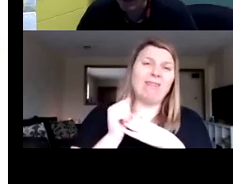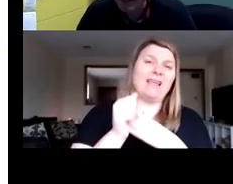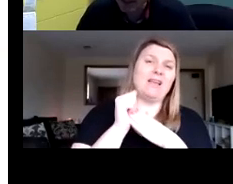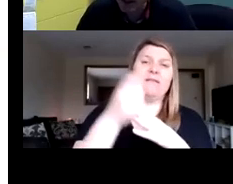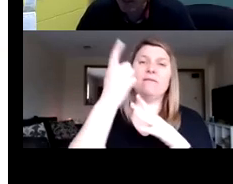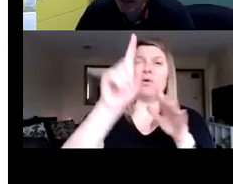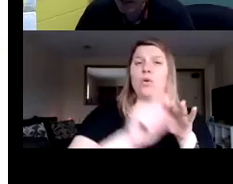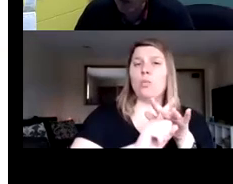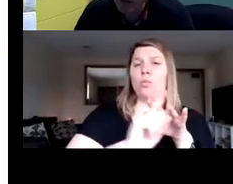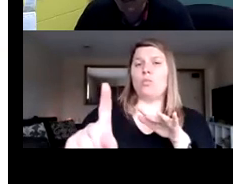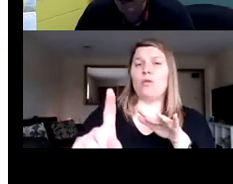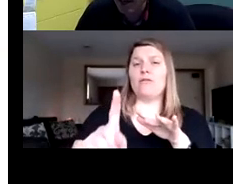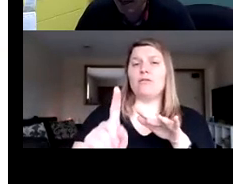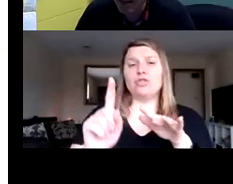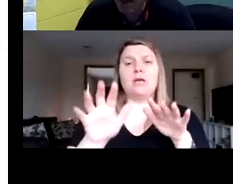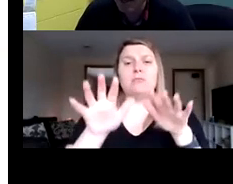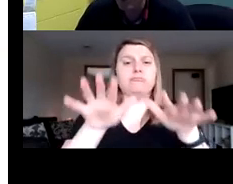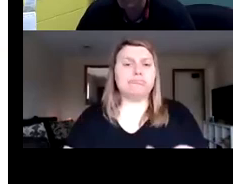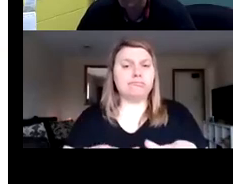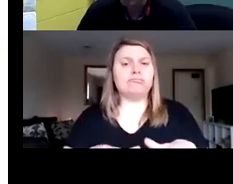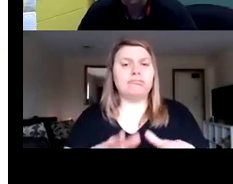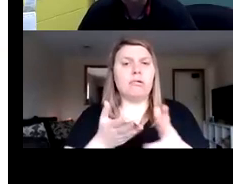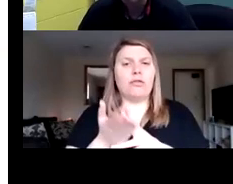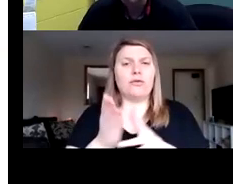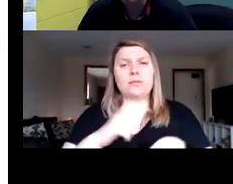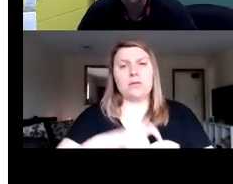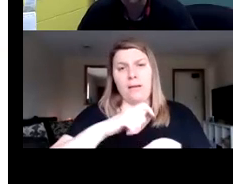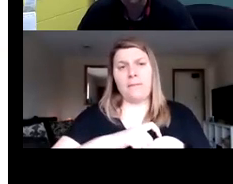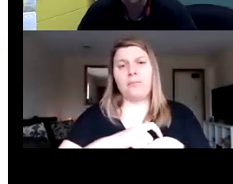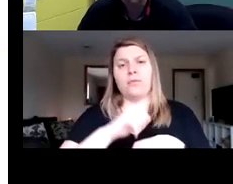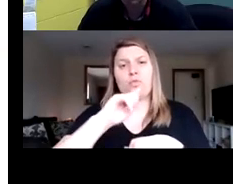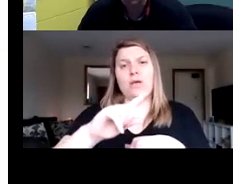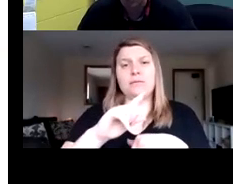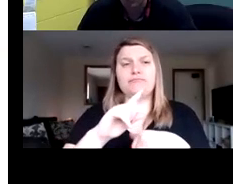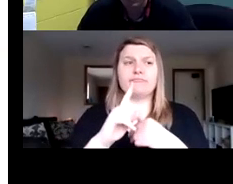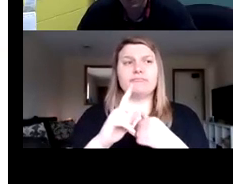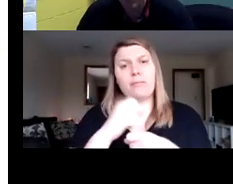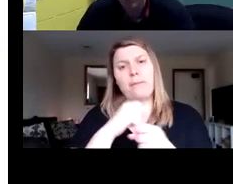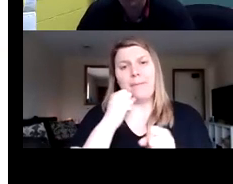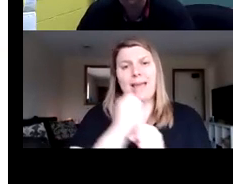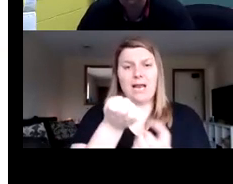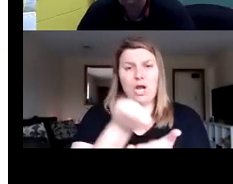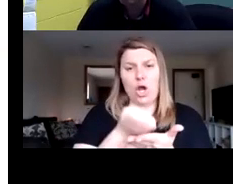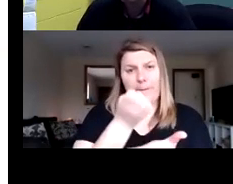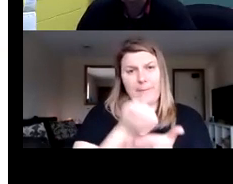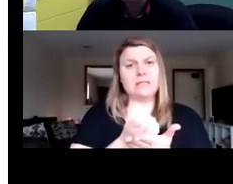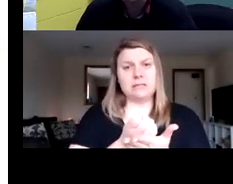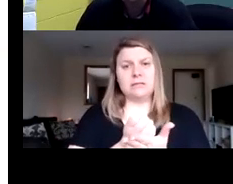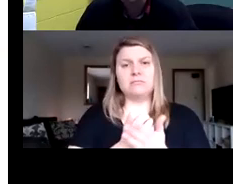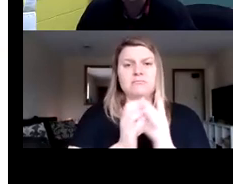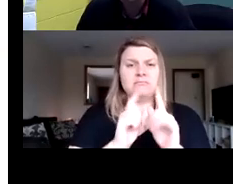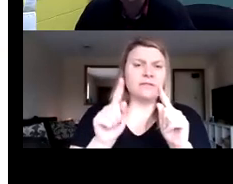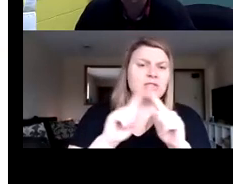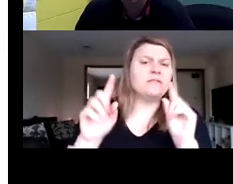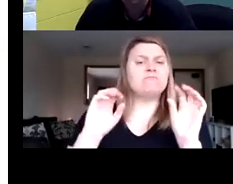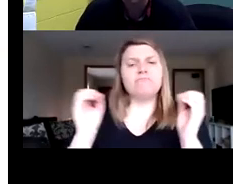refugee resettlement over time, and it's built these economies of scale. There's all of these organizations